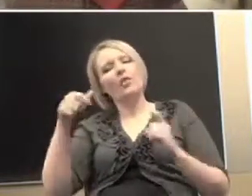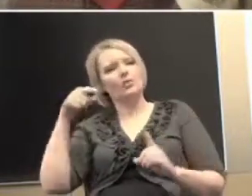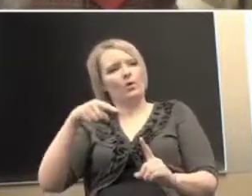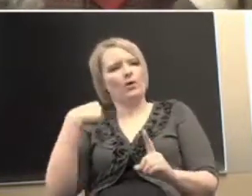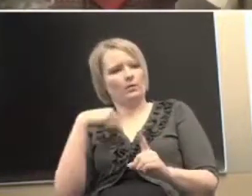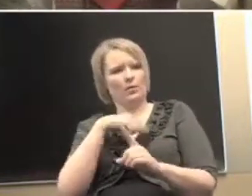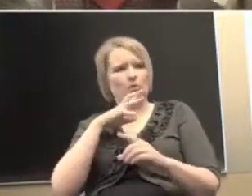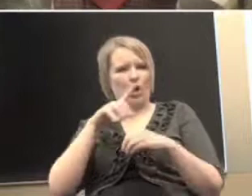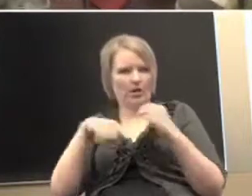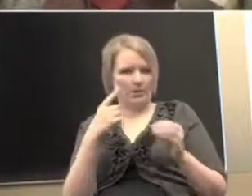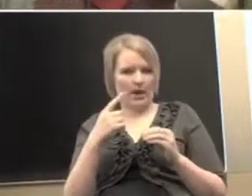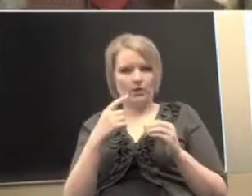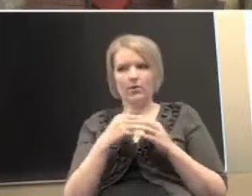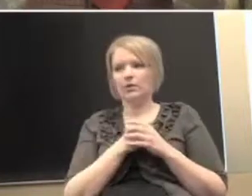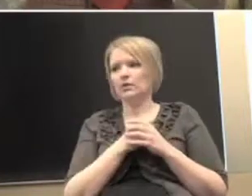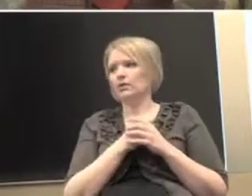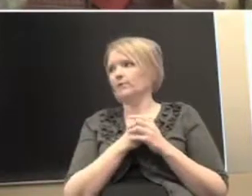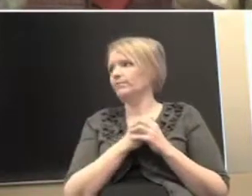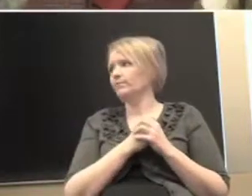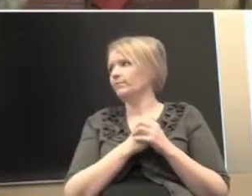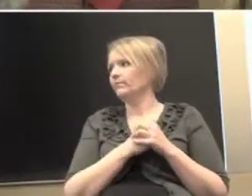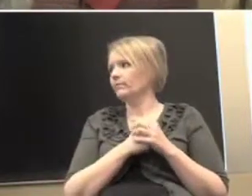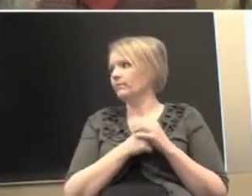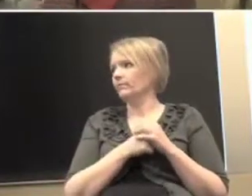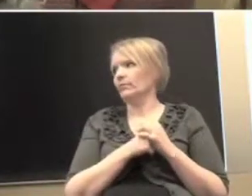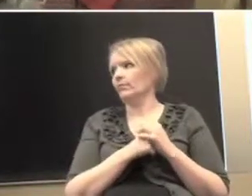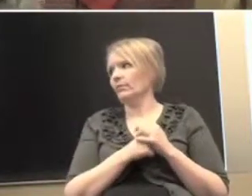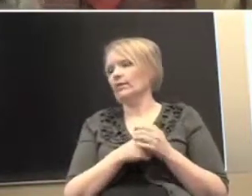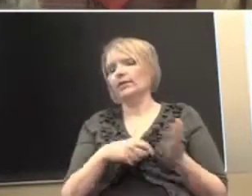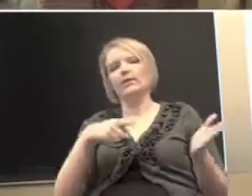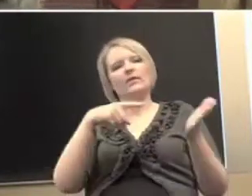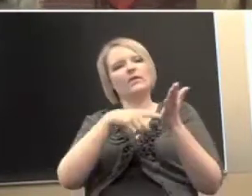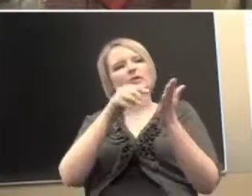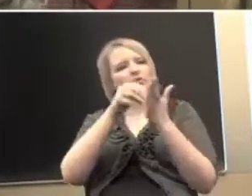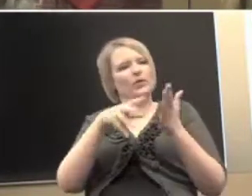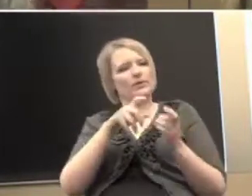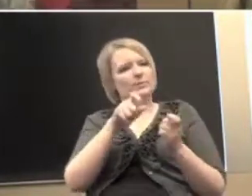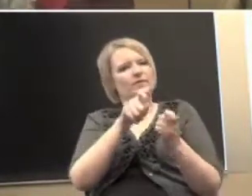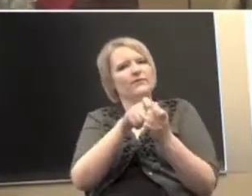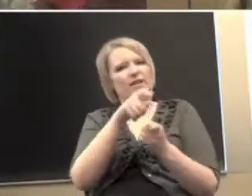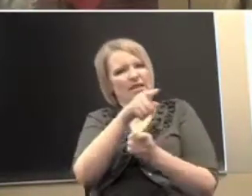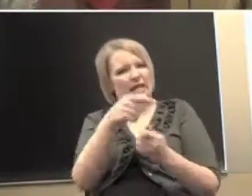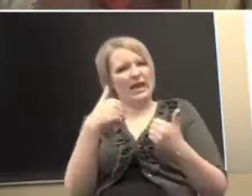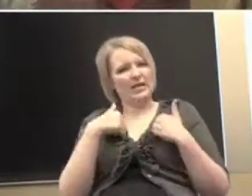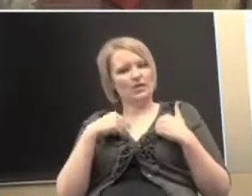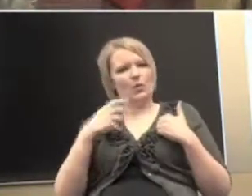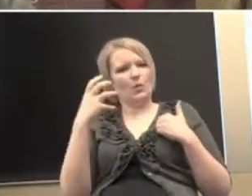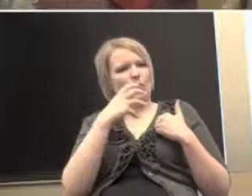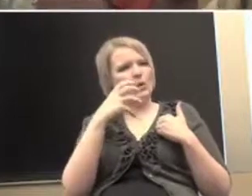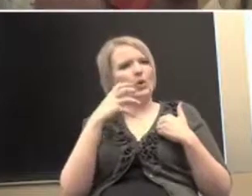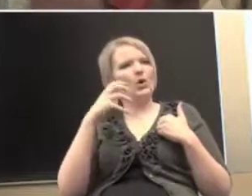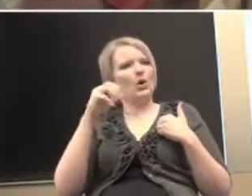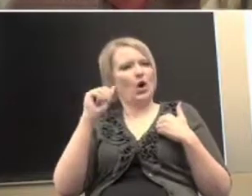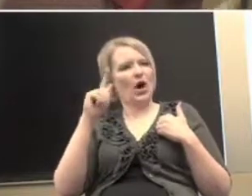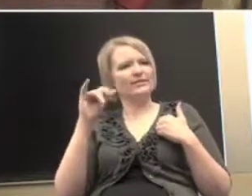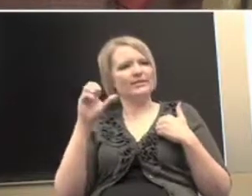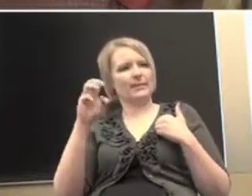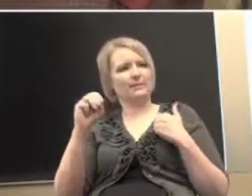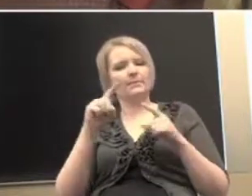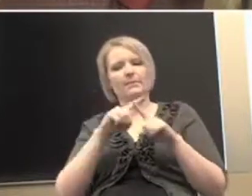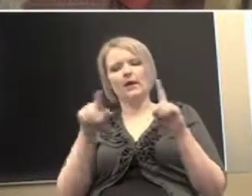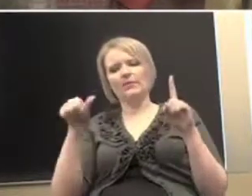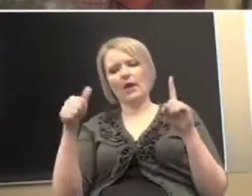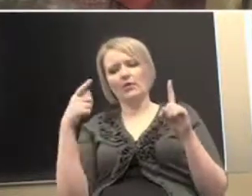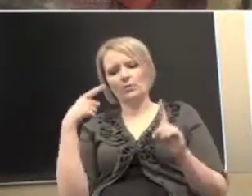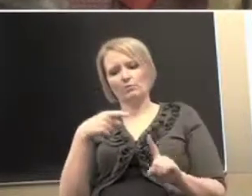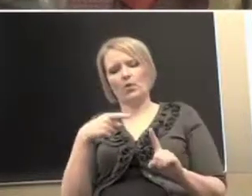we were talking about that we didn't say is that, especially this kid in particular who seems to have pretty significant autism, the other point that I know